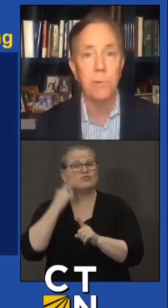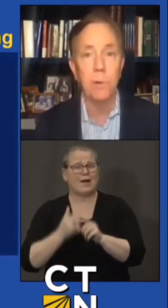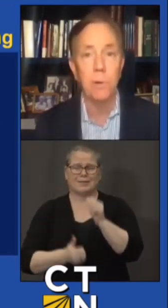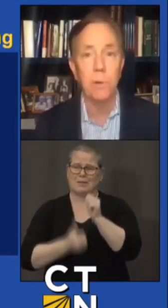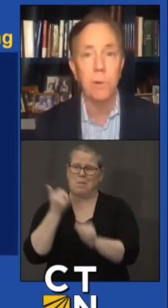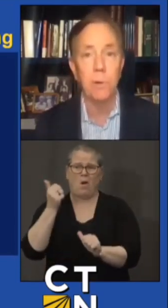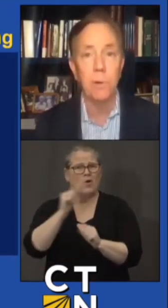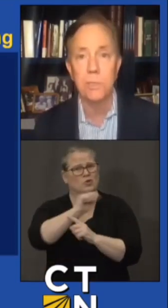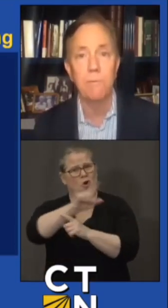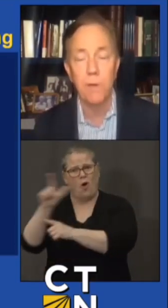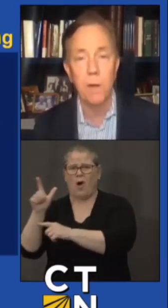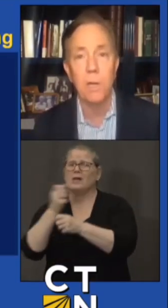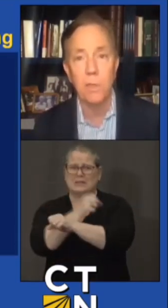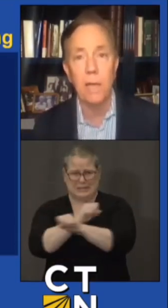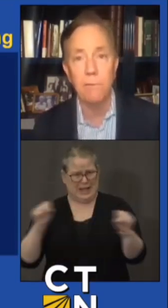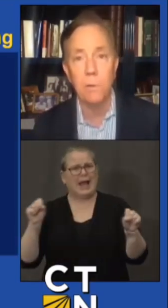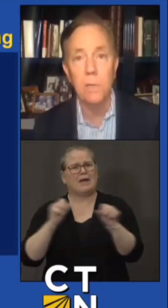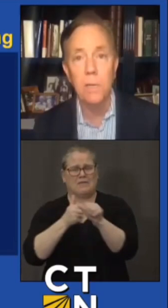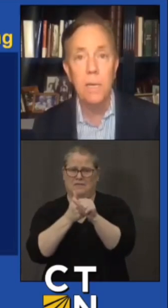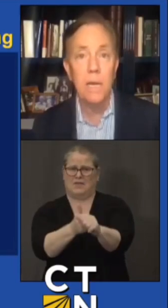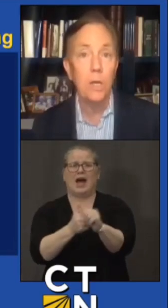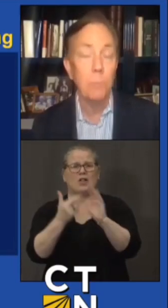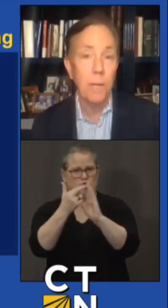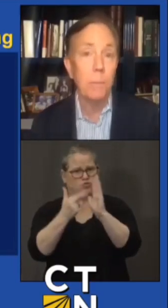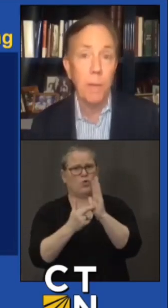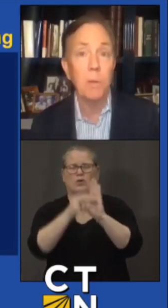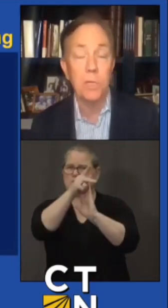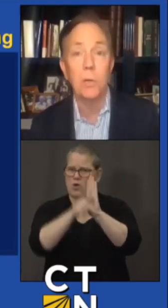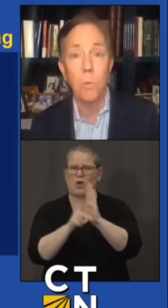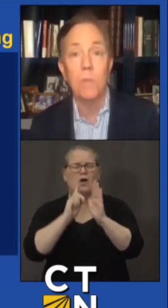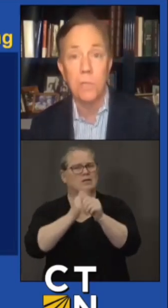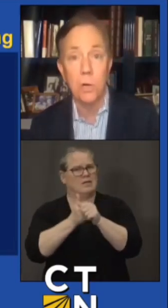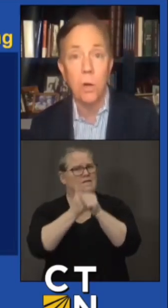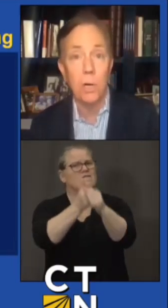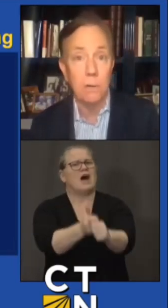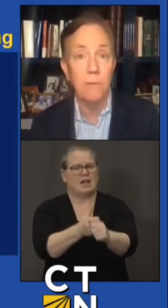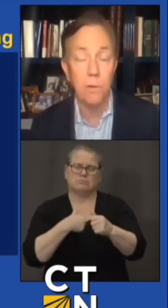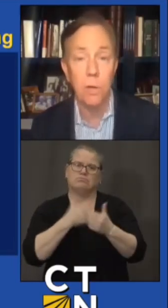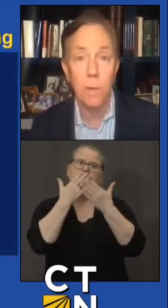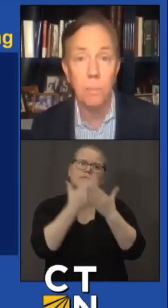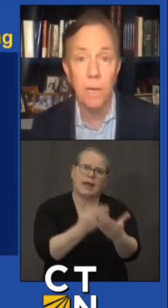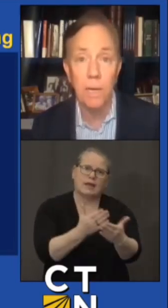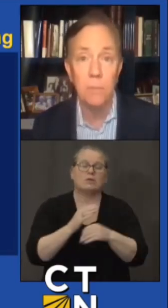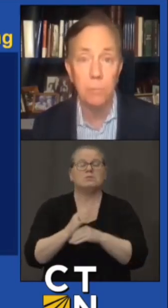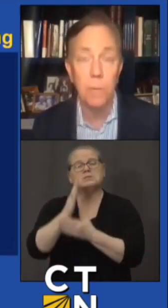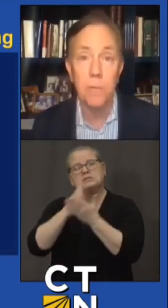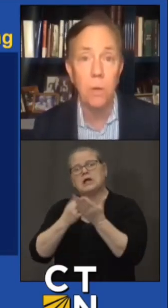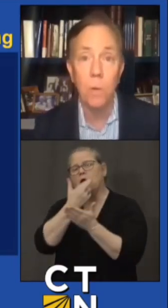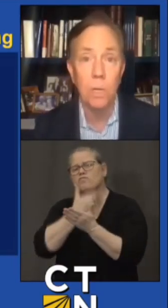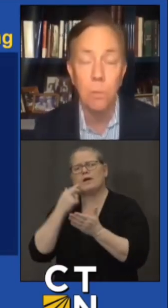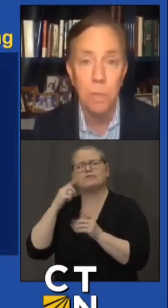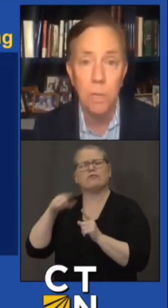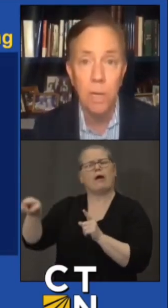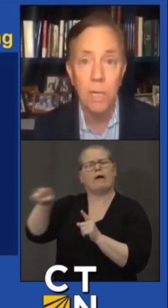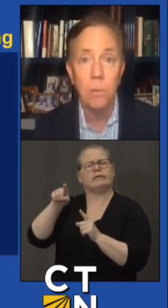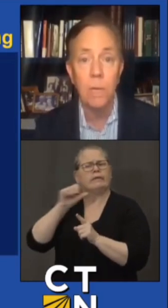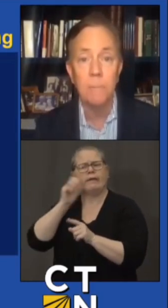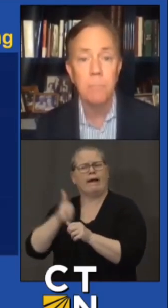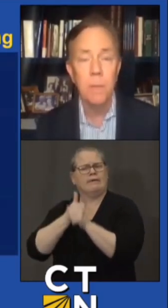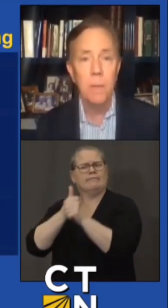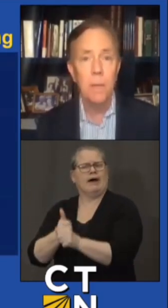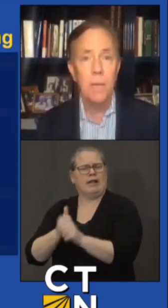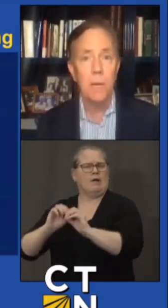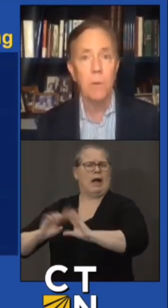following the protocols, for which I'm very thankful. And you'll probably be able to tell the ones that aren't if you're going by, and probably you don't want to go in there